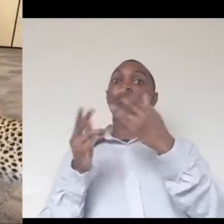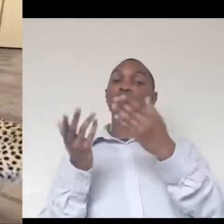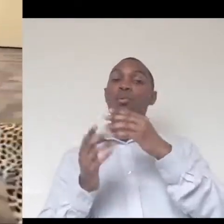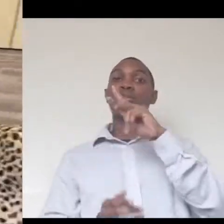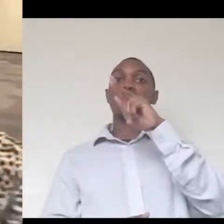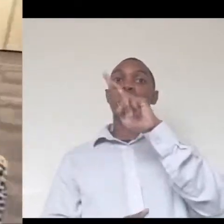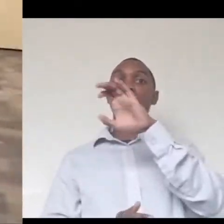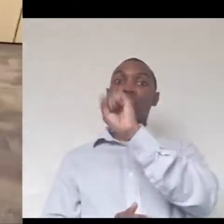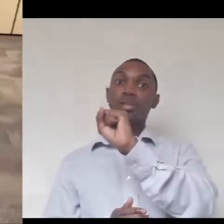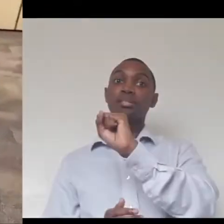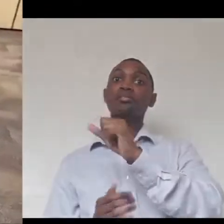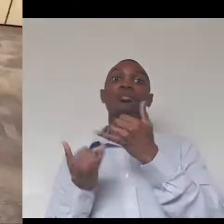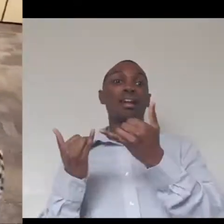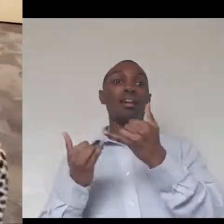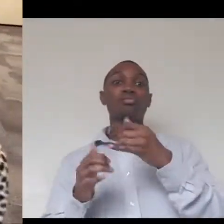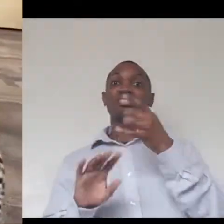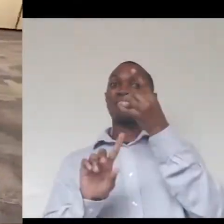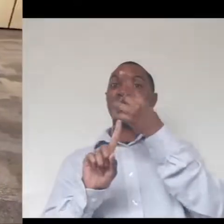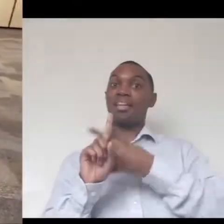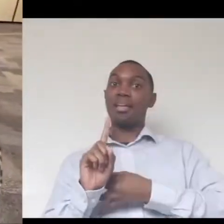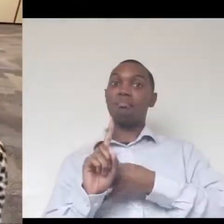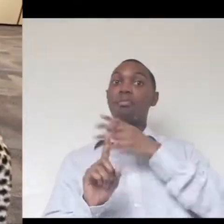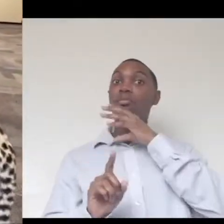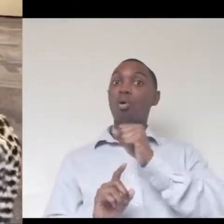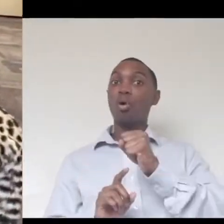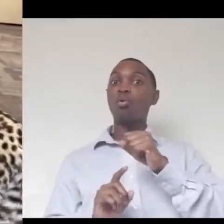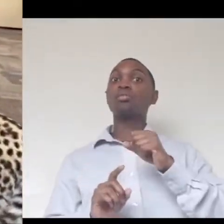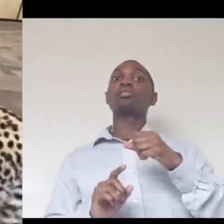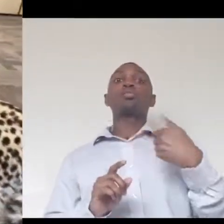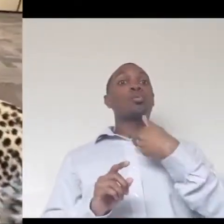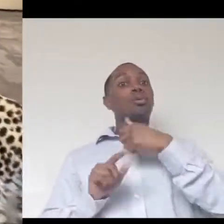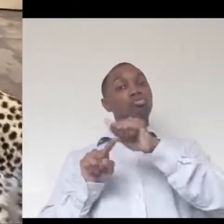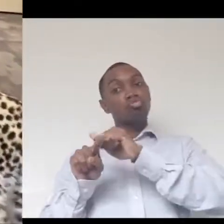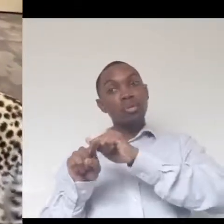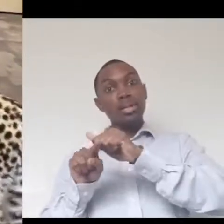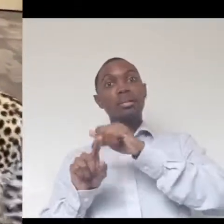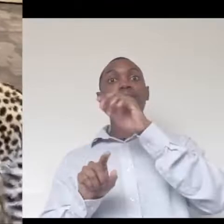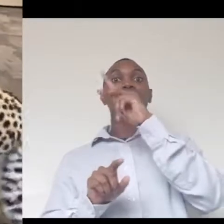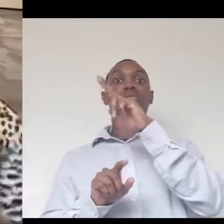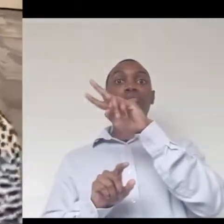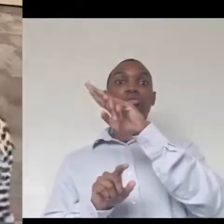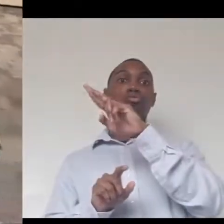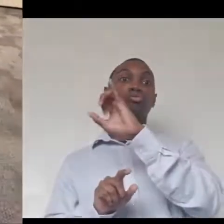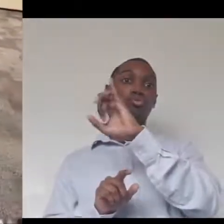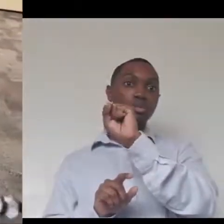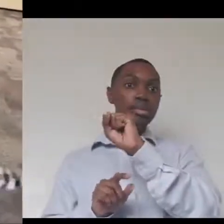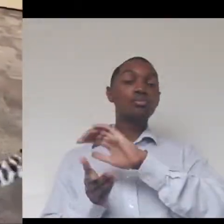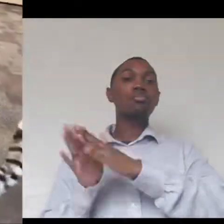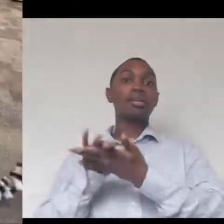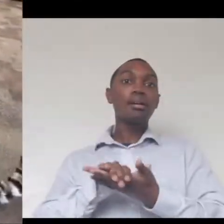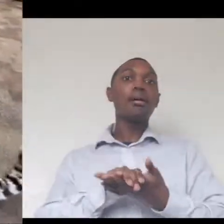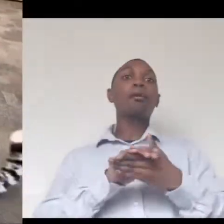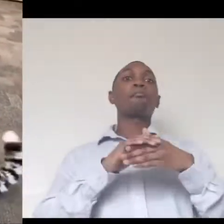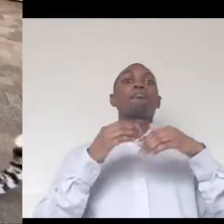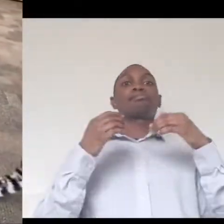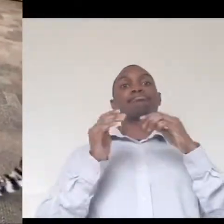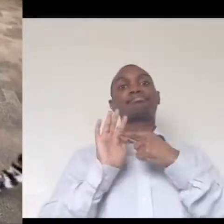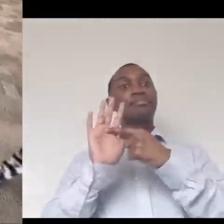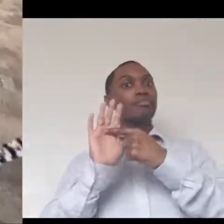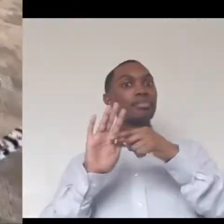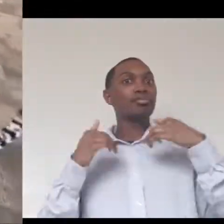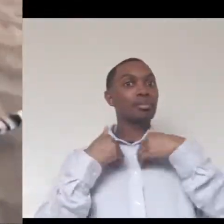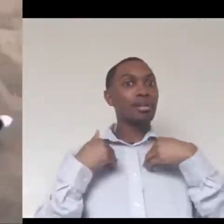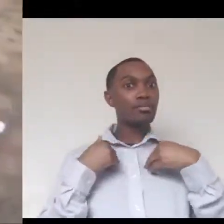now, and she is training to become an ambassador cheetah in our program here at the zoo. So I'm going to tell you a little bit about